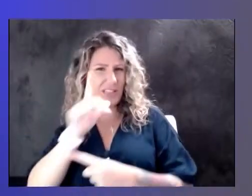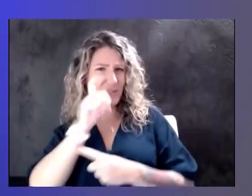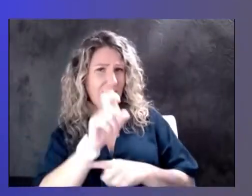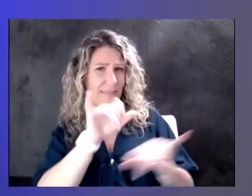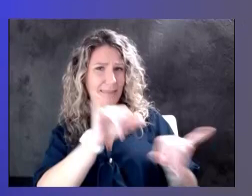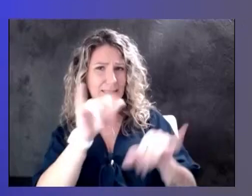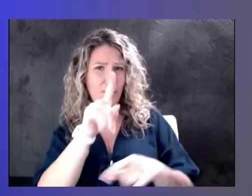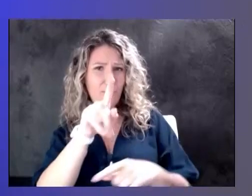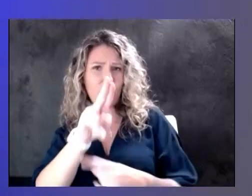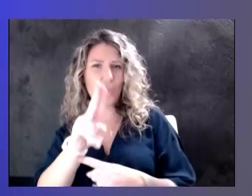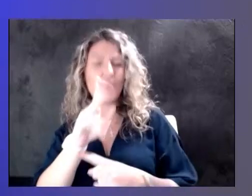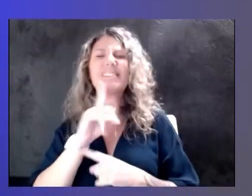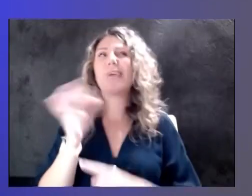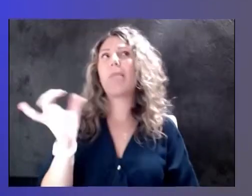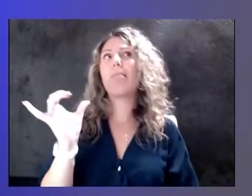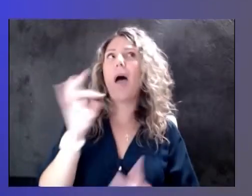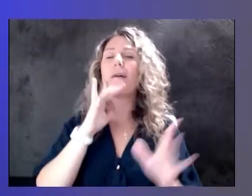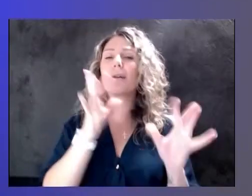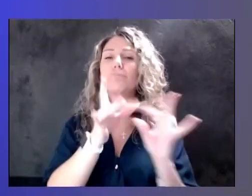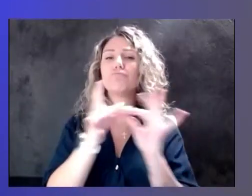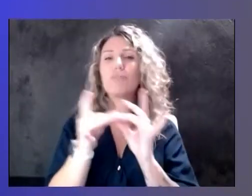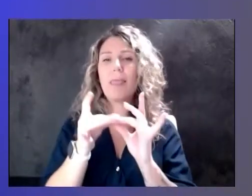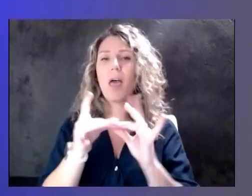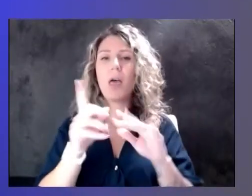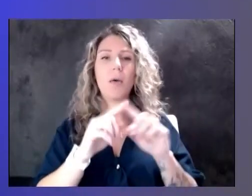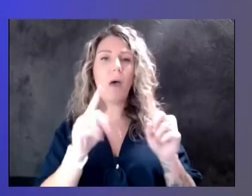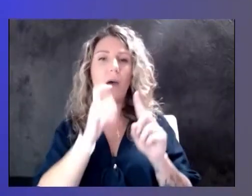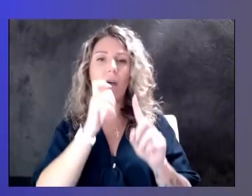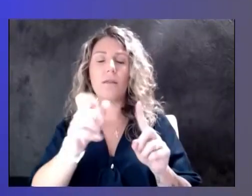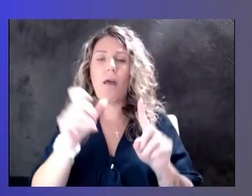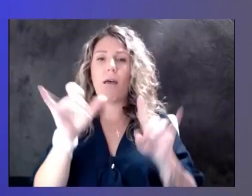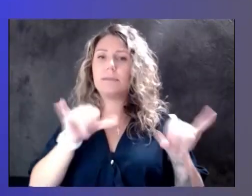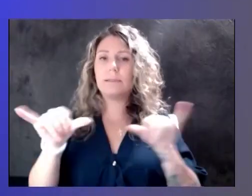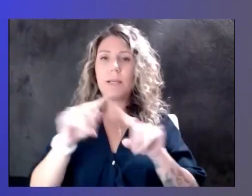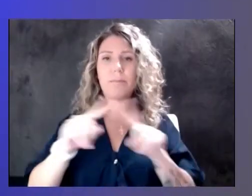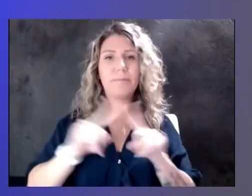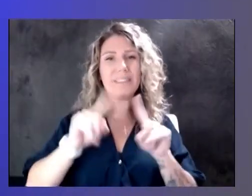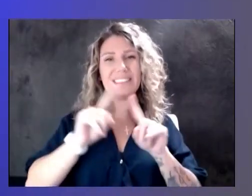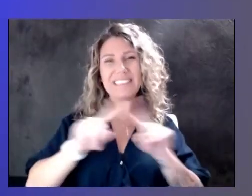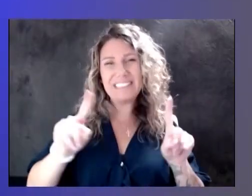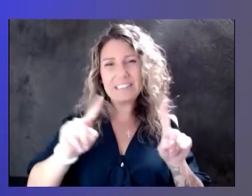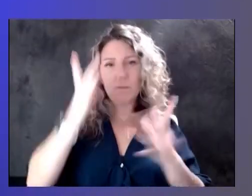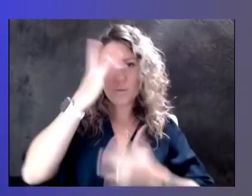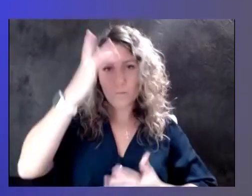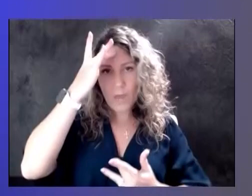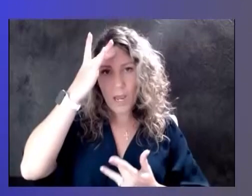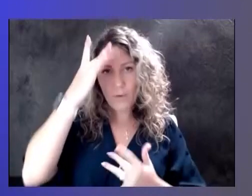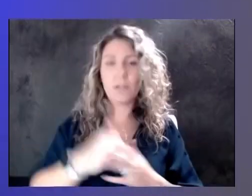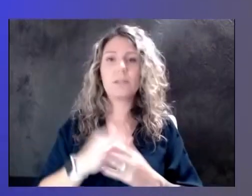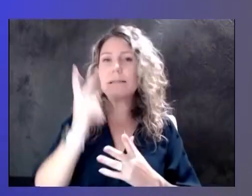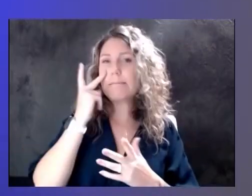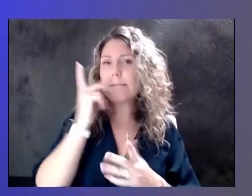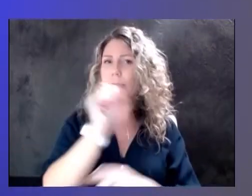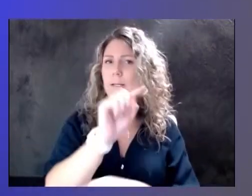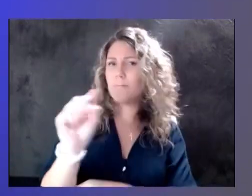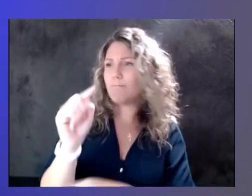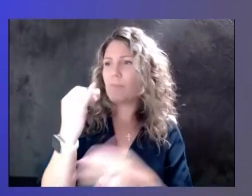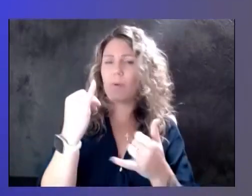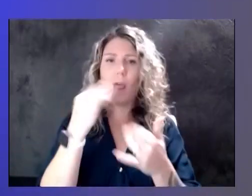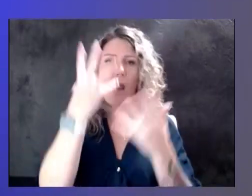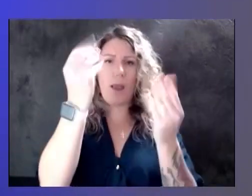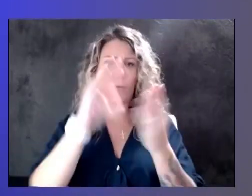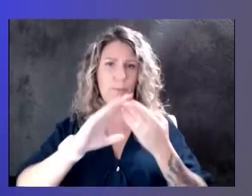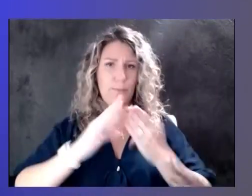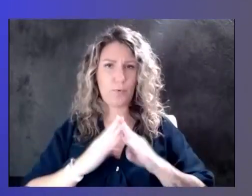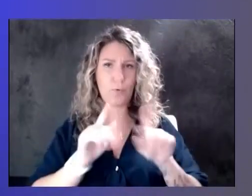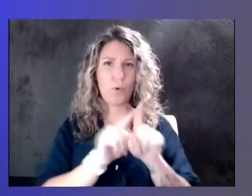cousin of our influenza viruses, yeah, but a different virus. And we're seeing a lot of that kind of now in the community as well. So it's really